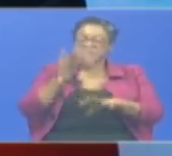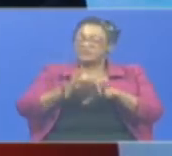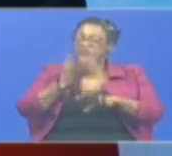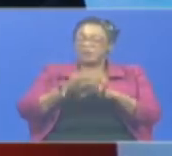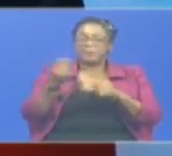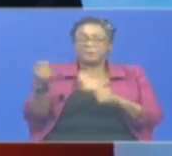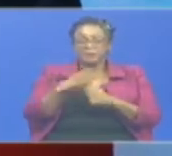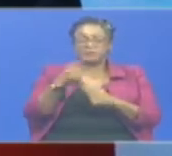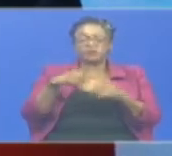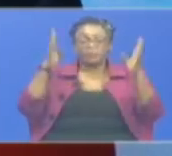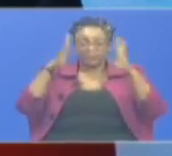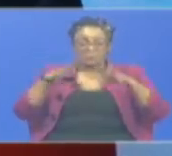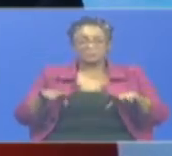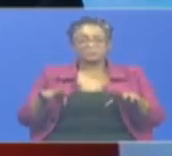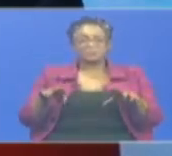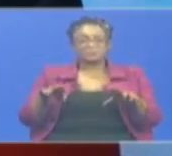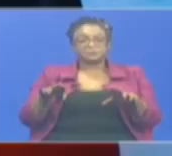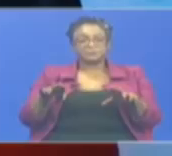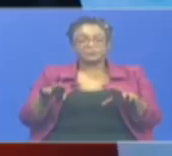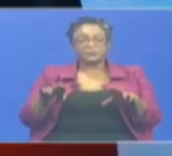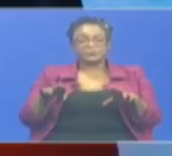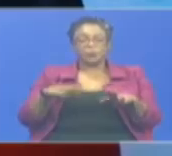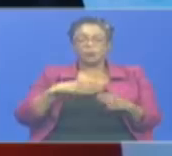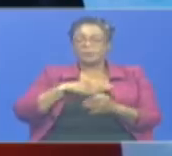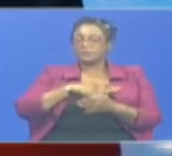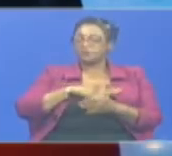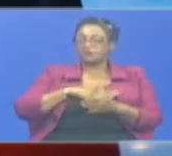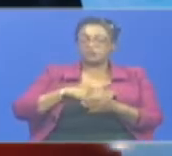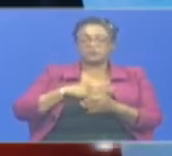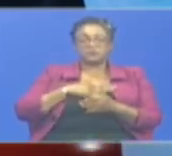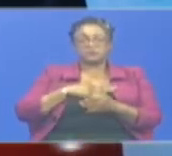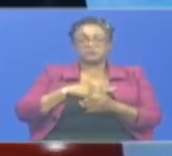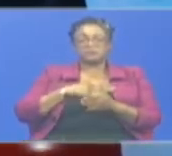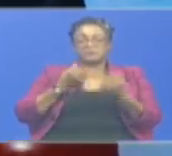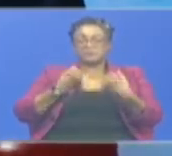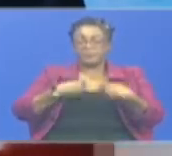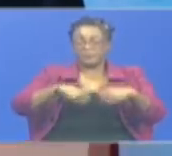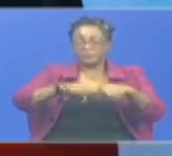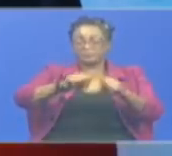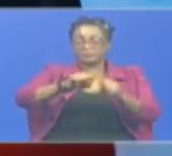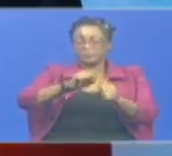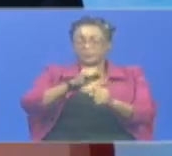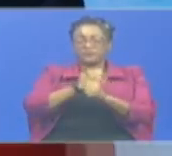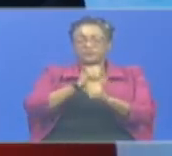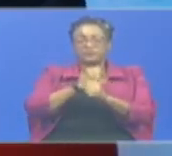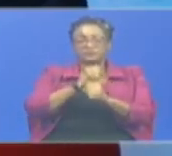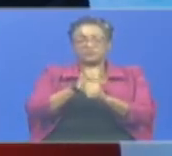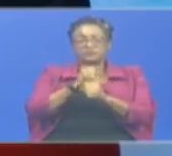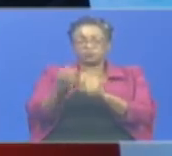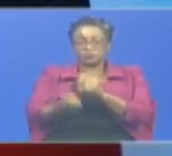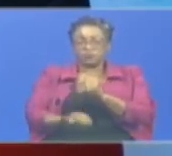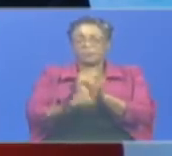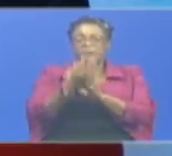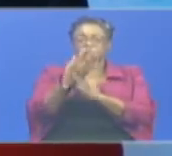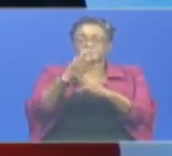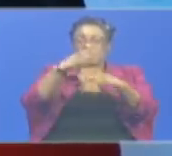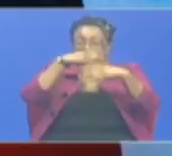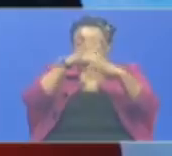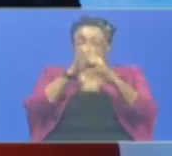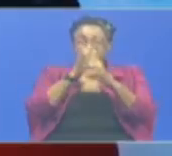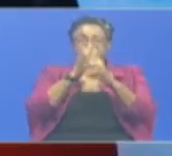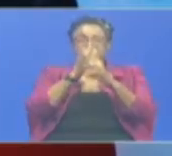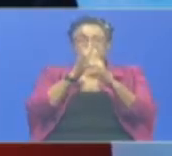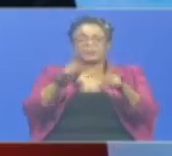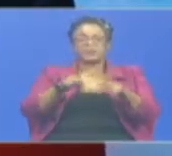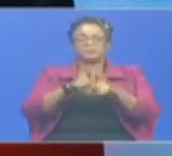for Muslims, we appreciate the efforts that they have made in coming out to be tested and being